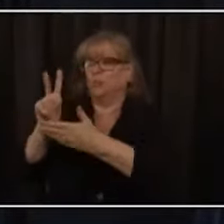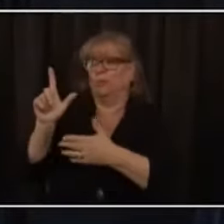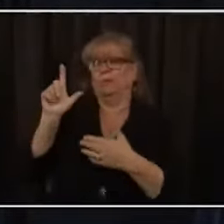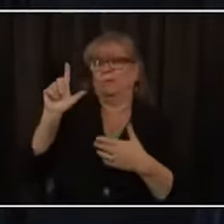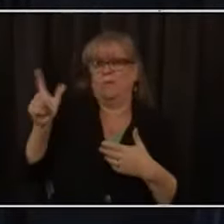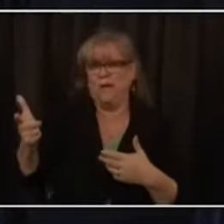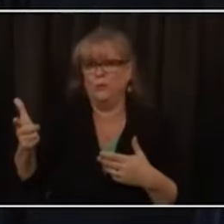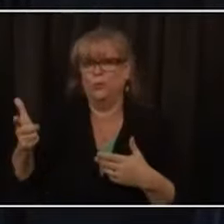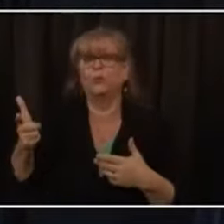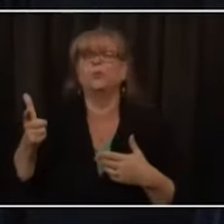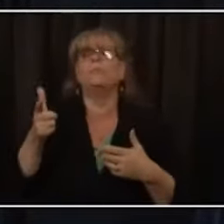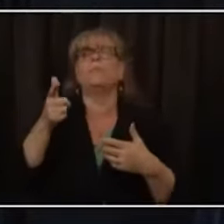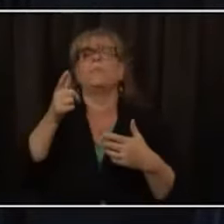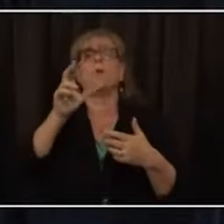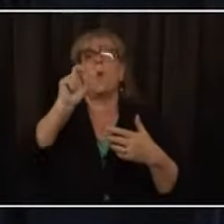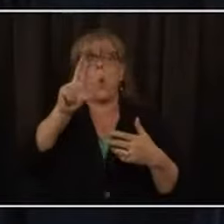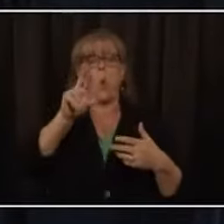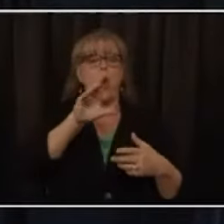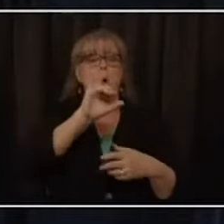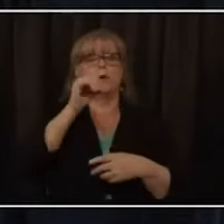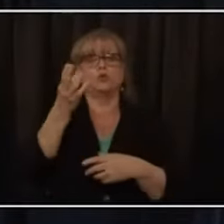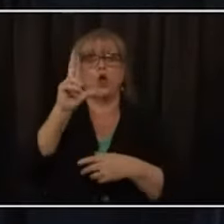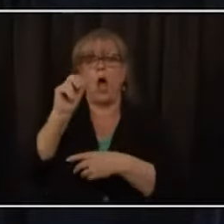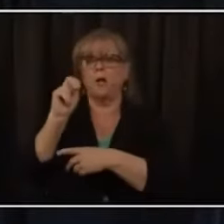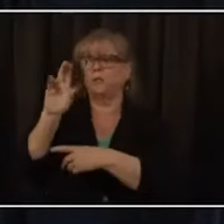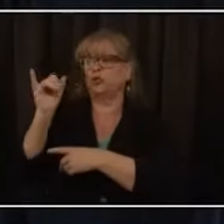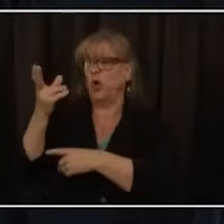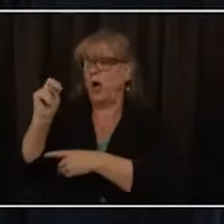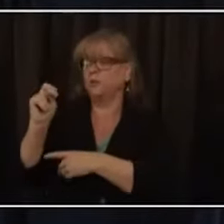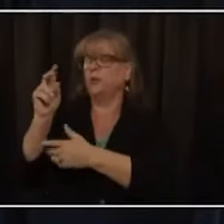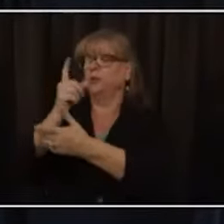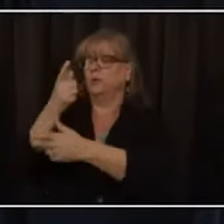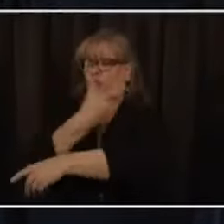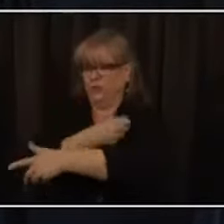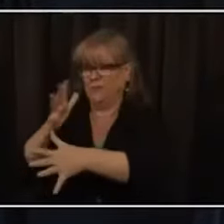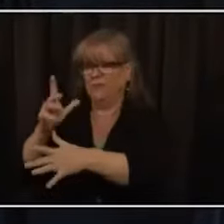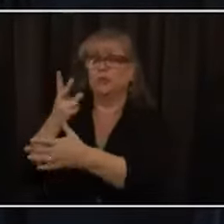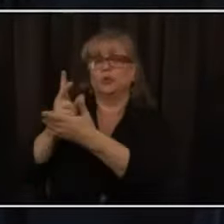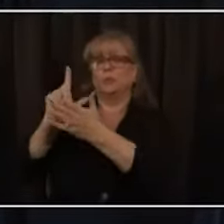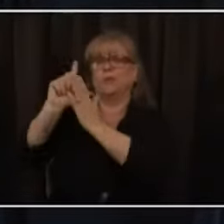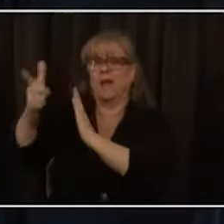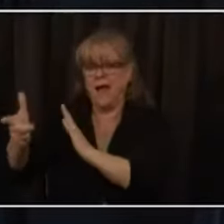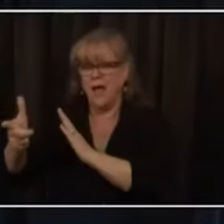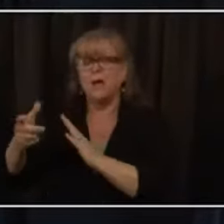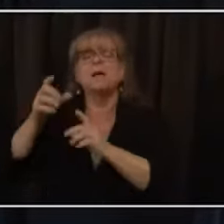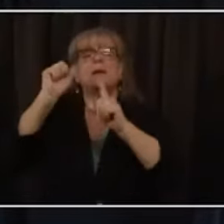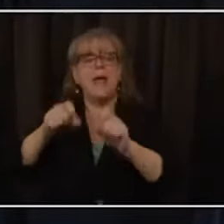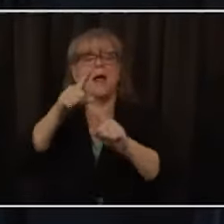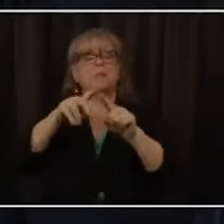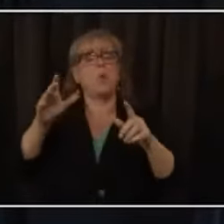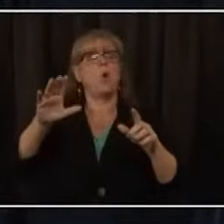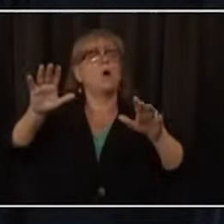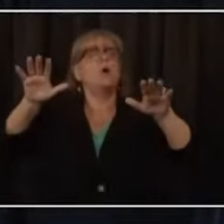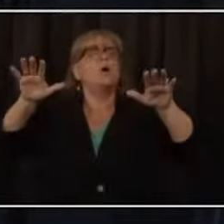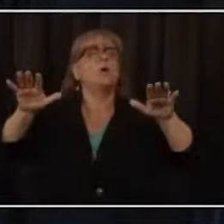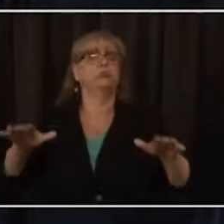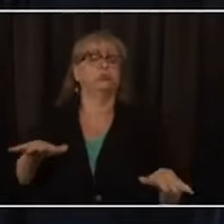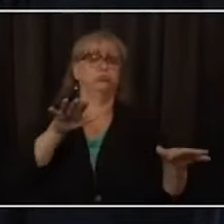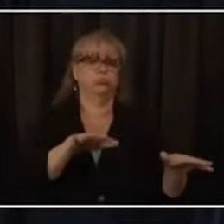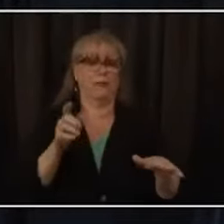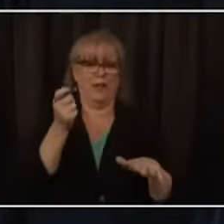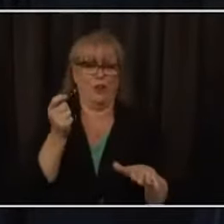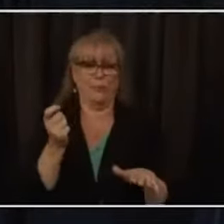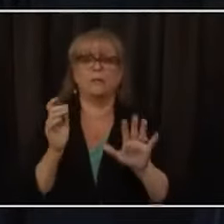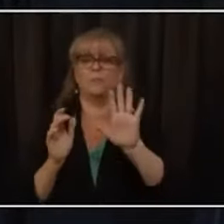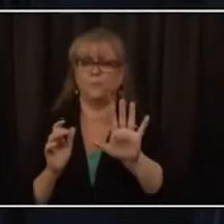Johnson, you could have a lot more confidence resuming close to your normal level of activity. But for the many people who do not have immunity, the majority of Coloradans do not have